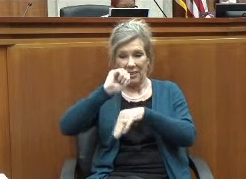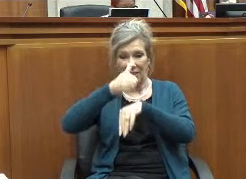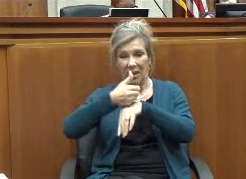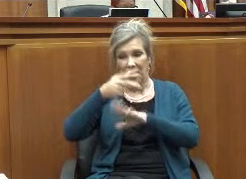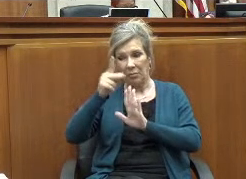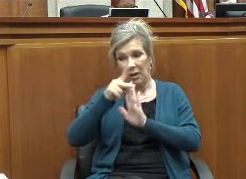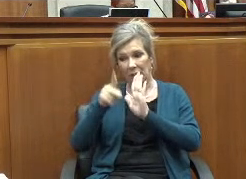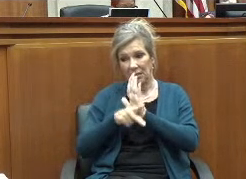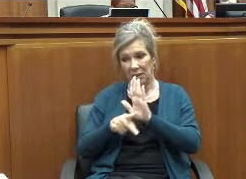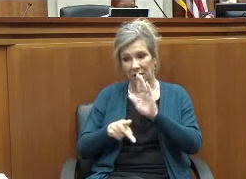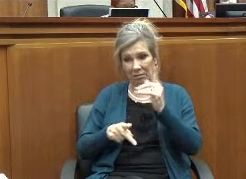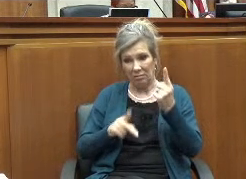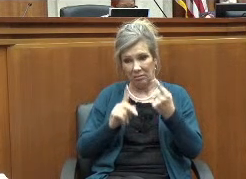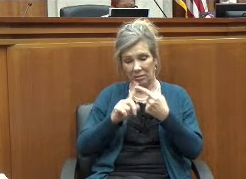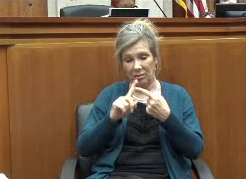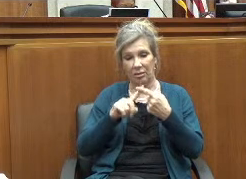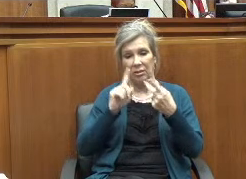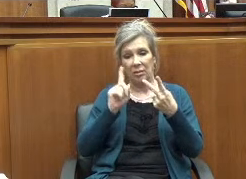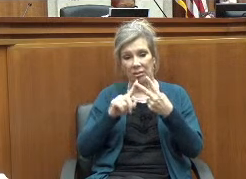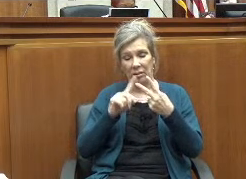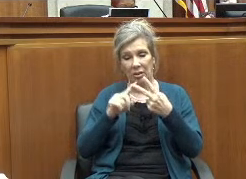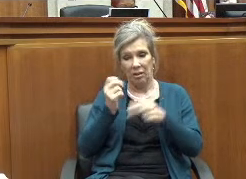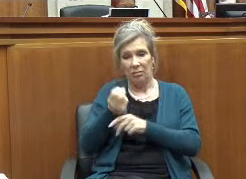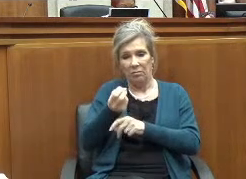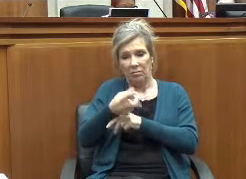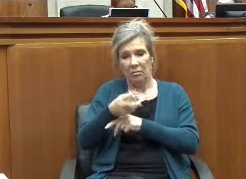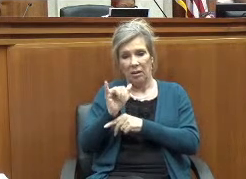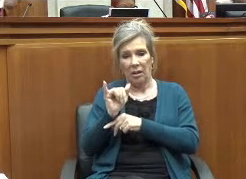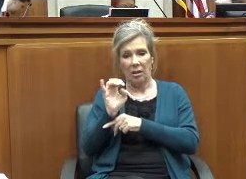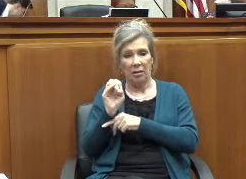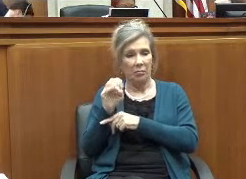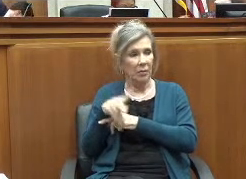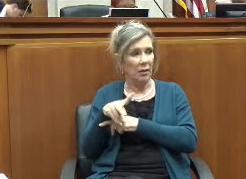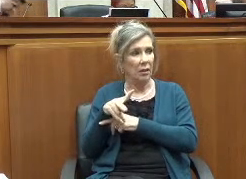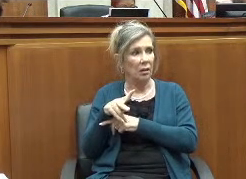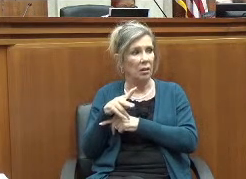two, it kind of trumps the IEP FAPE